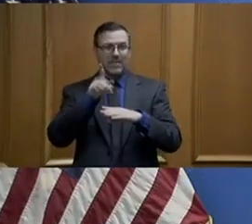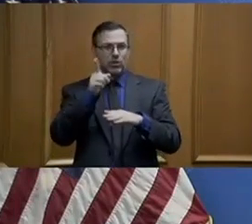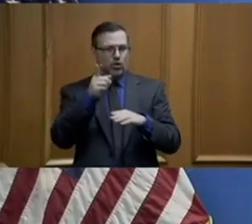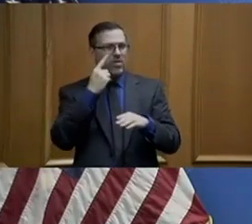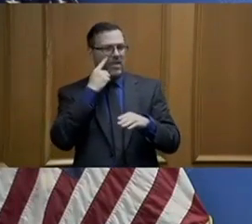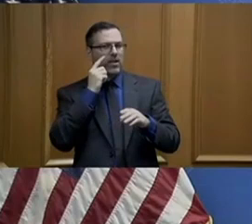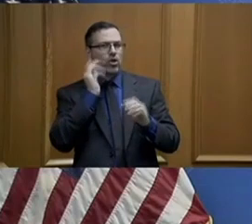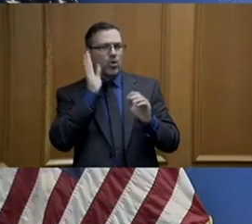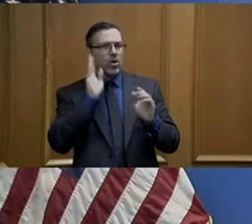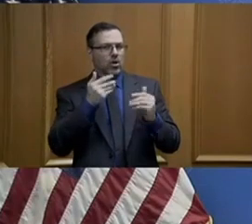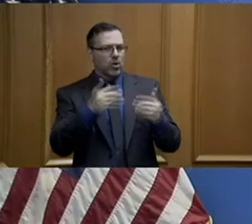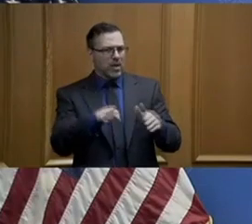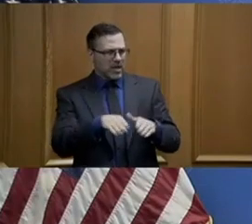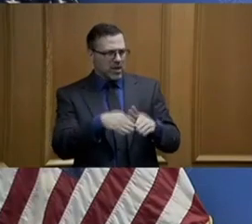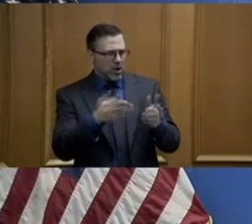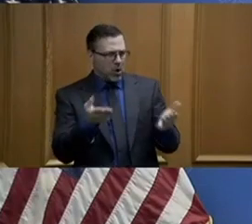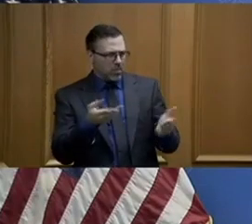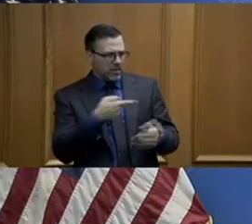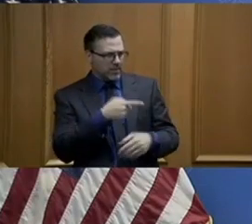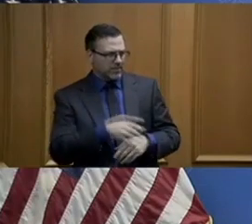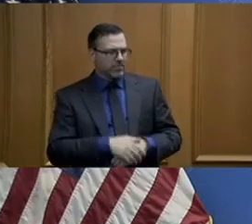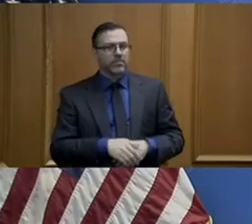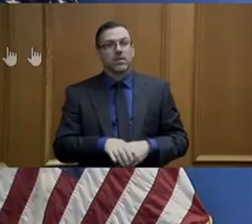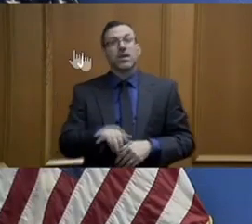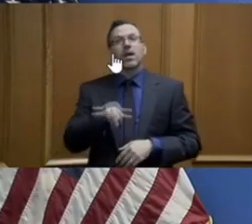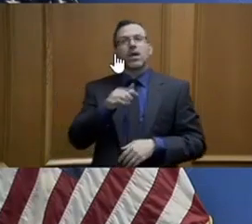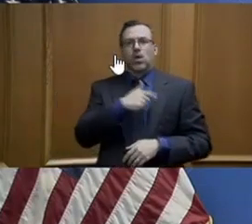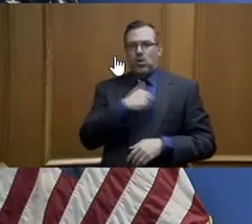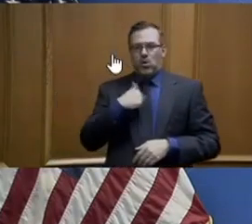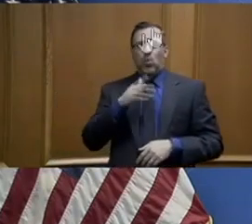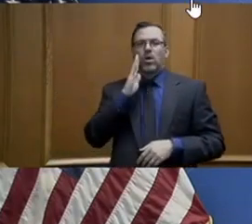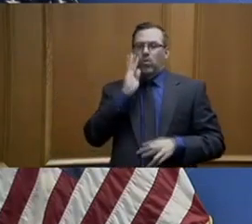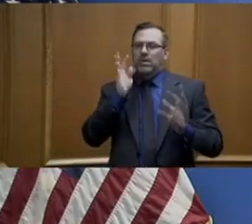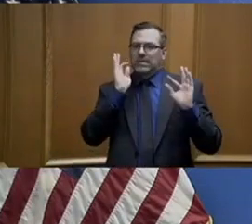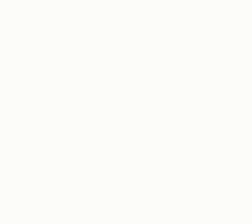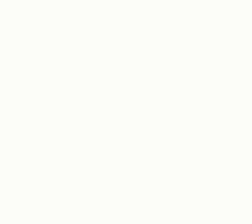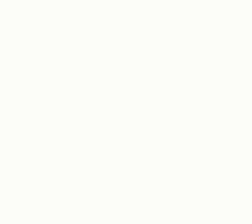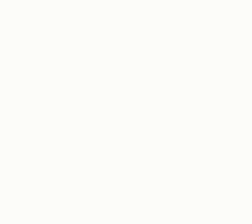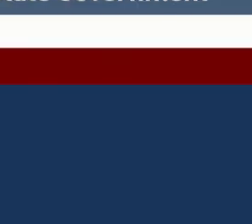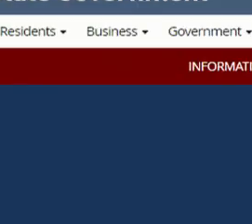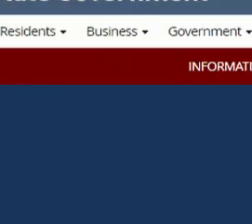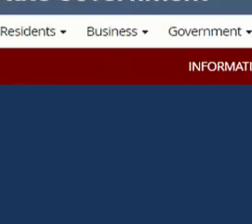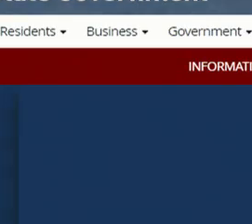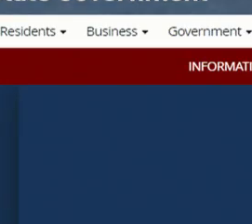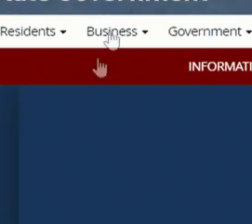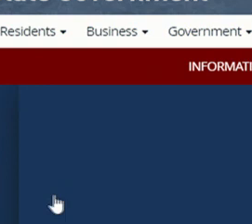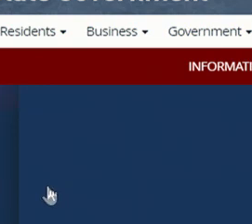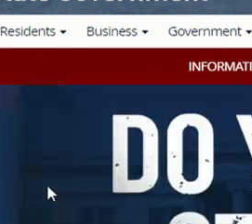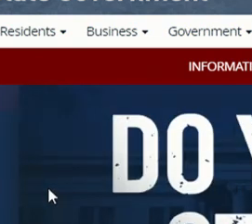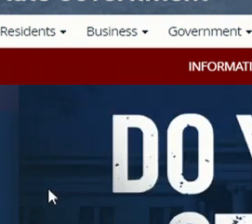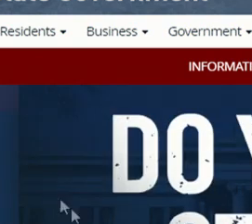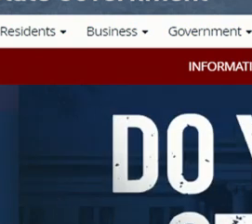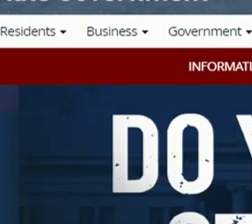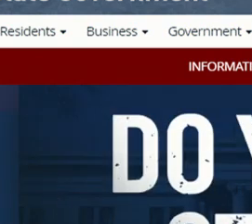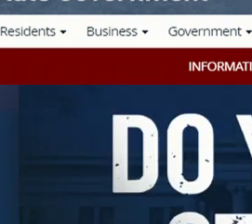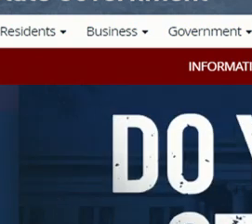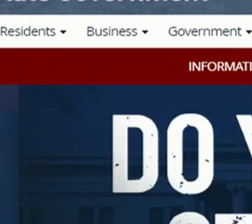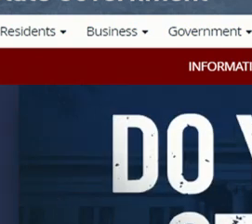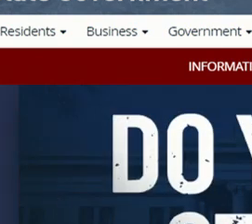economy. Yeah, that'll be a part of the decision-making, Chris. As I said earlier, there are a lot of